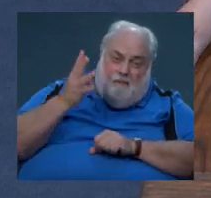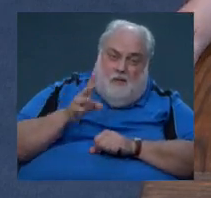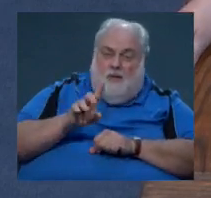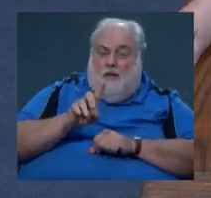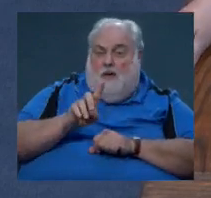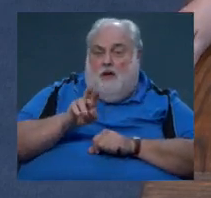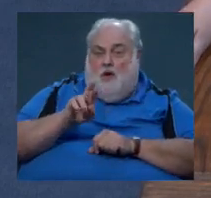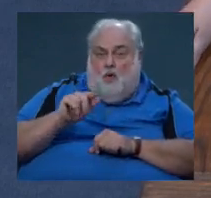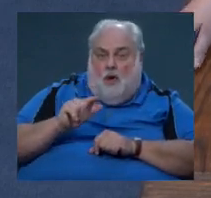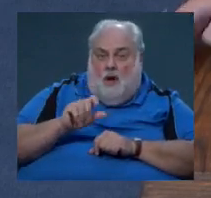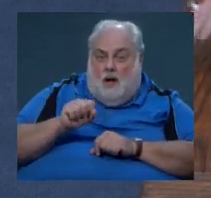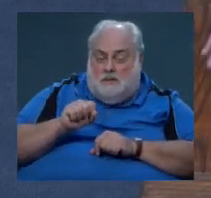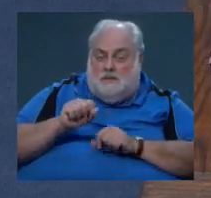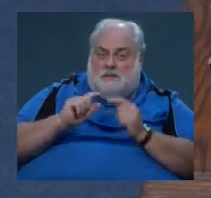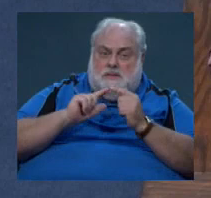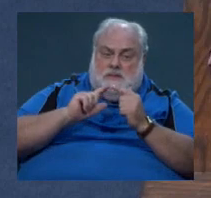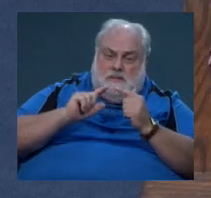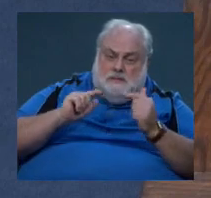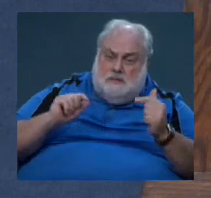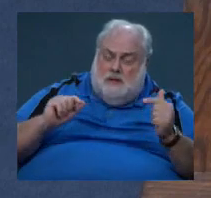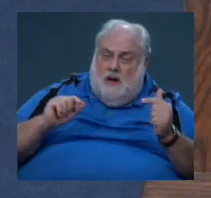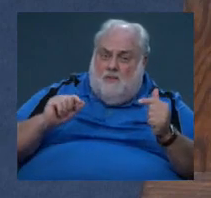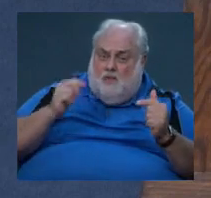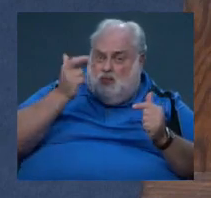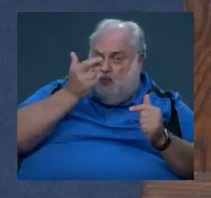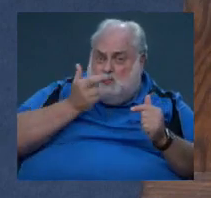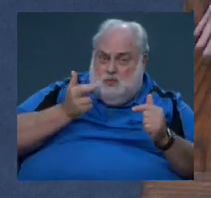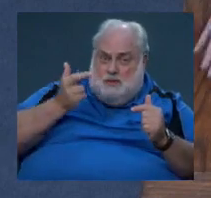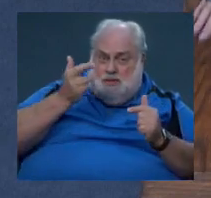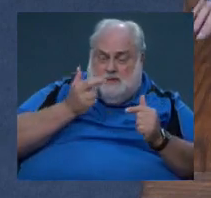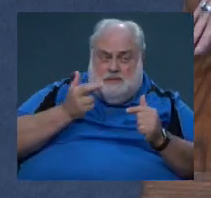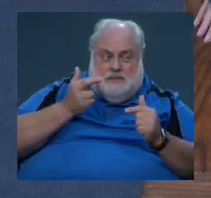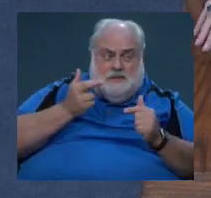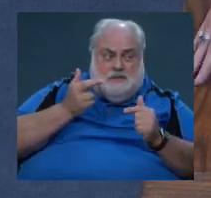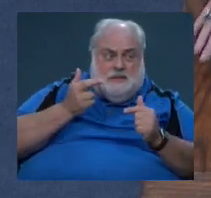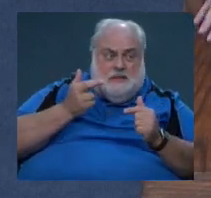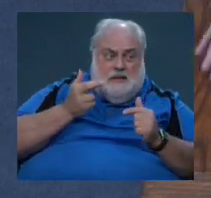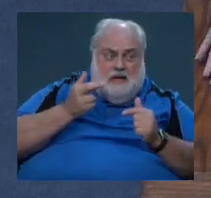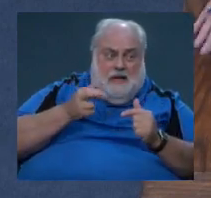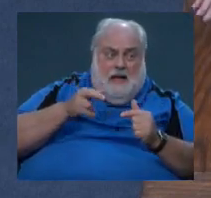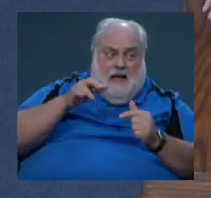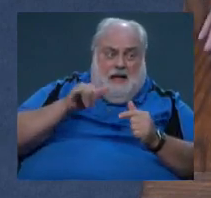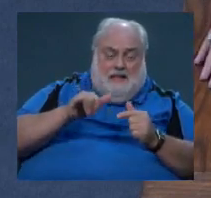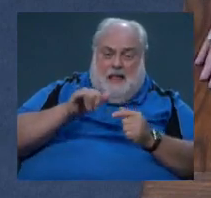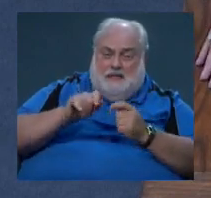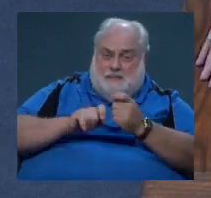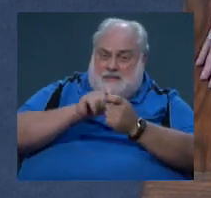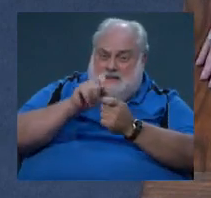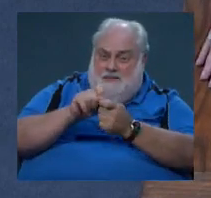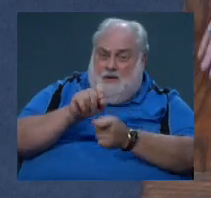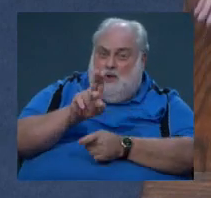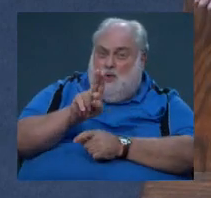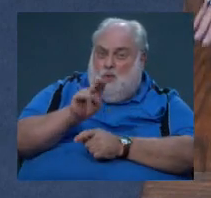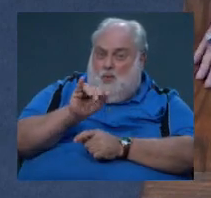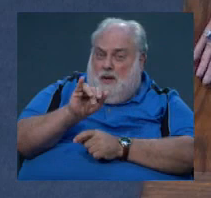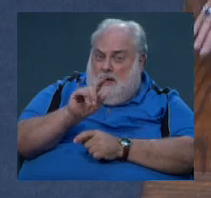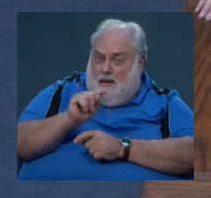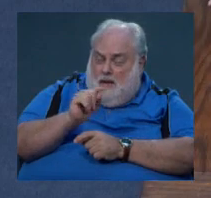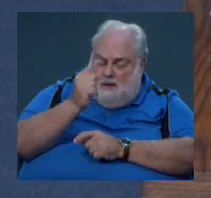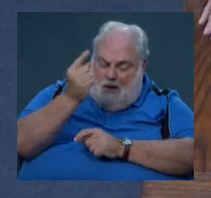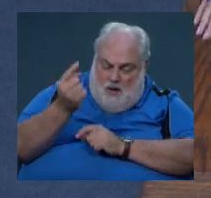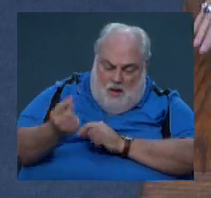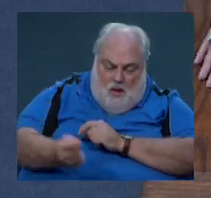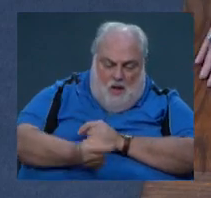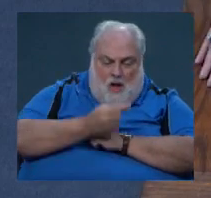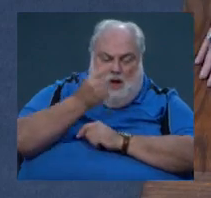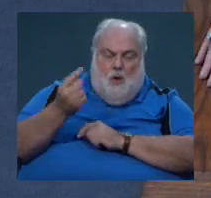dealing, and for whatever reason, I'm nervous, whatever reason in that in particular unit, there's